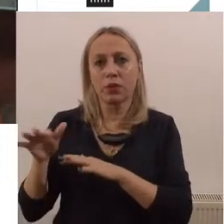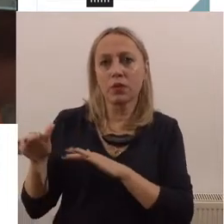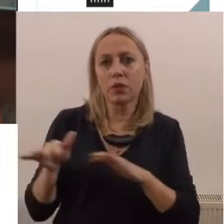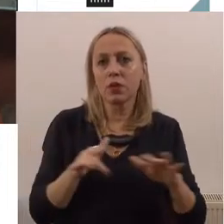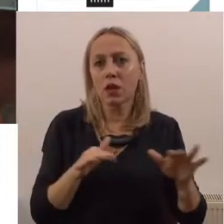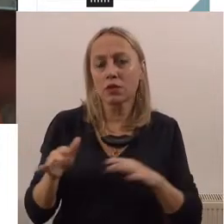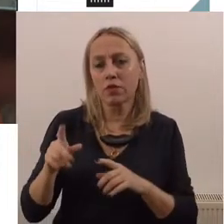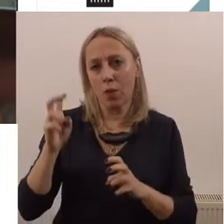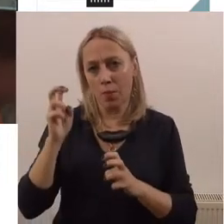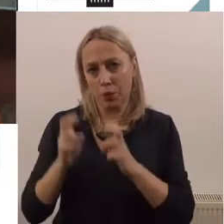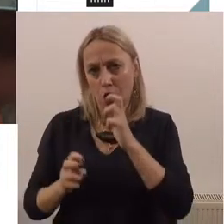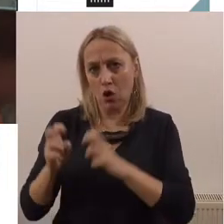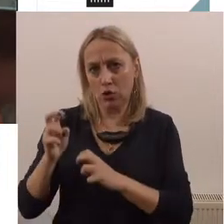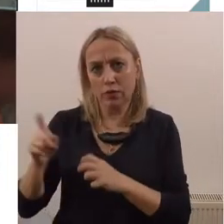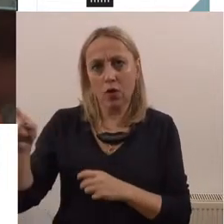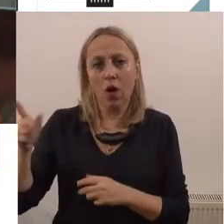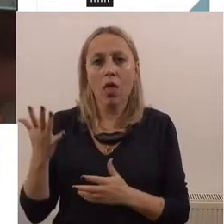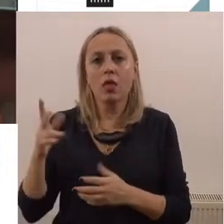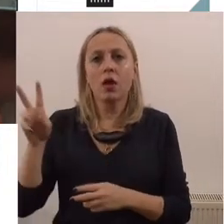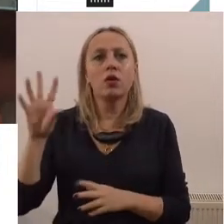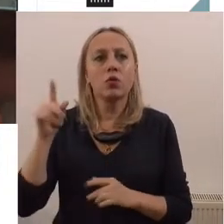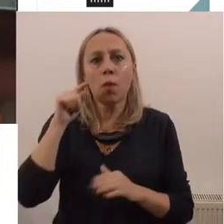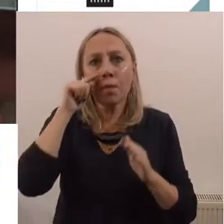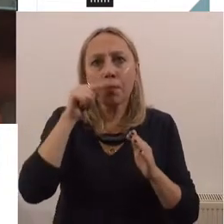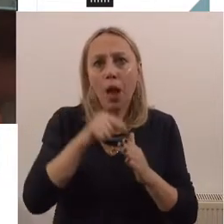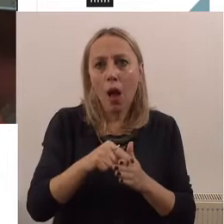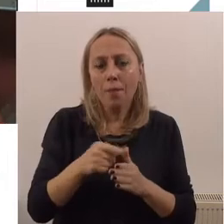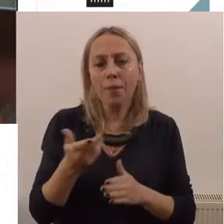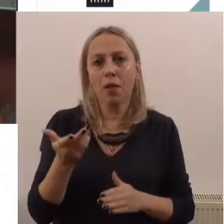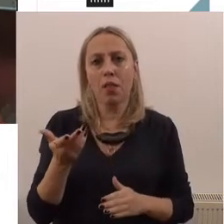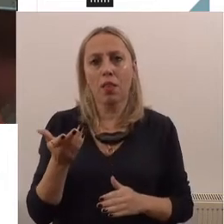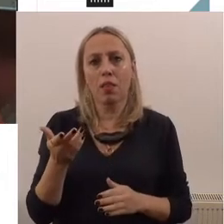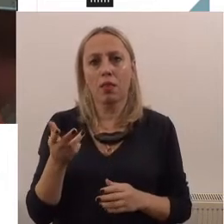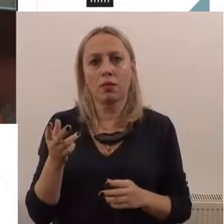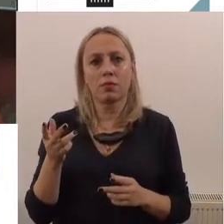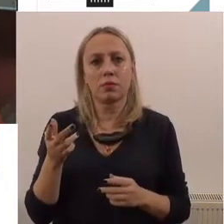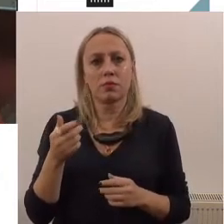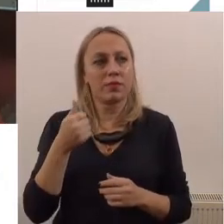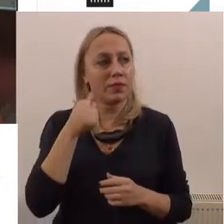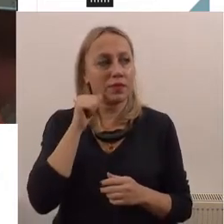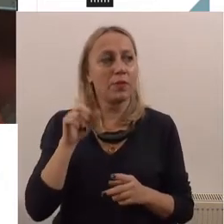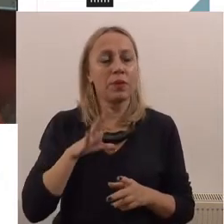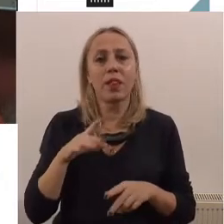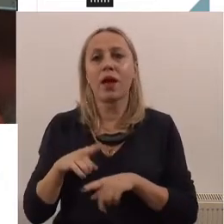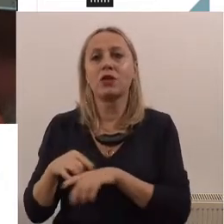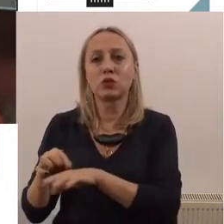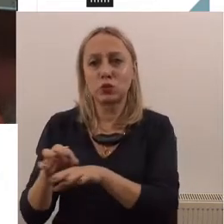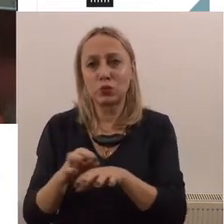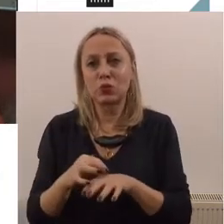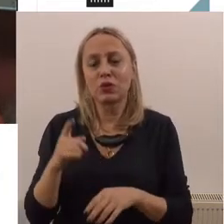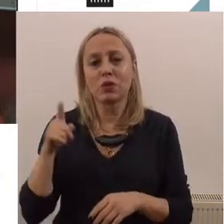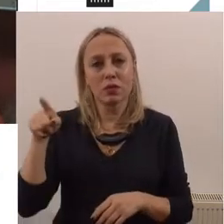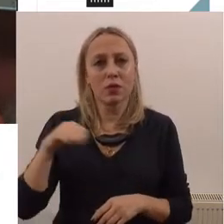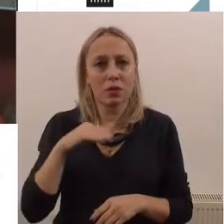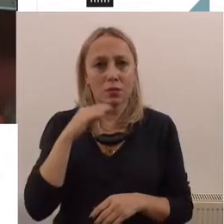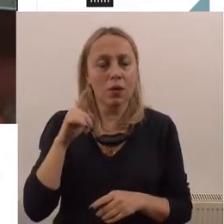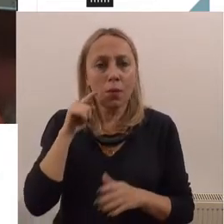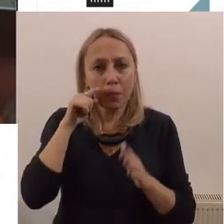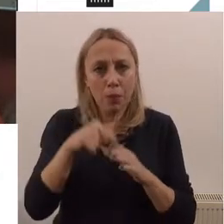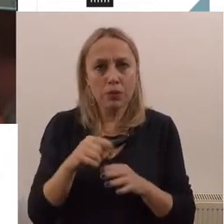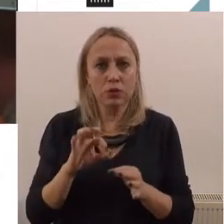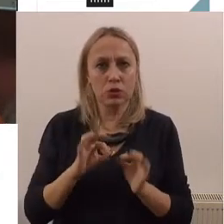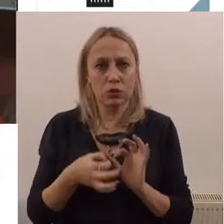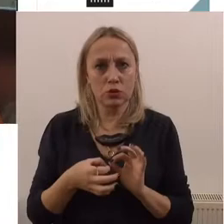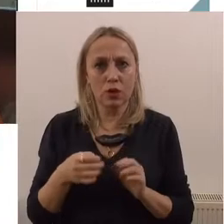persuade the leaders of the production facility to arrange such a project. Well, yesterday there were two tours to the